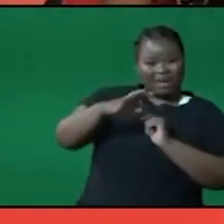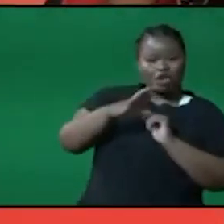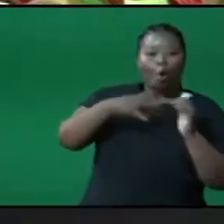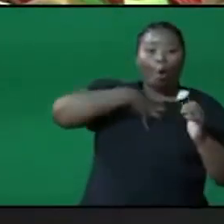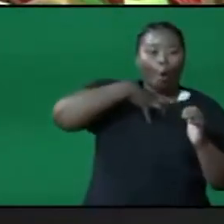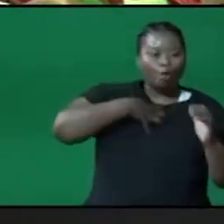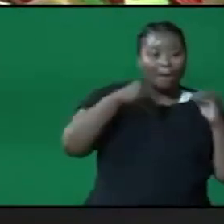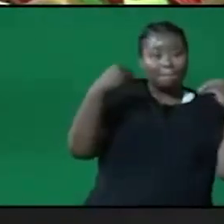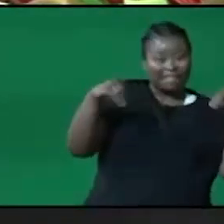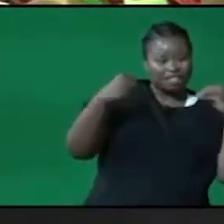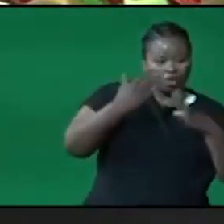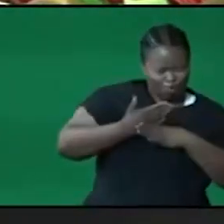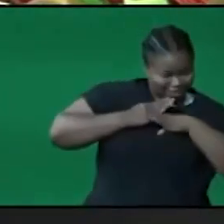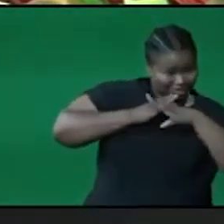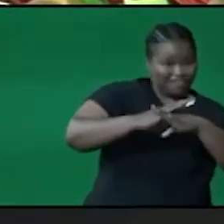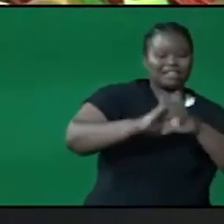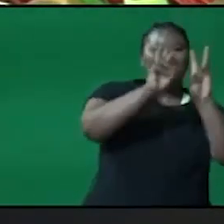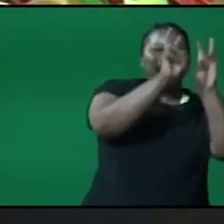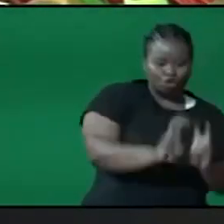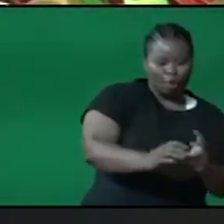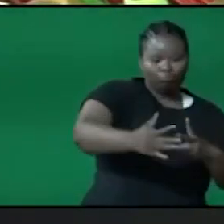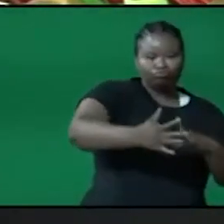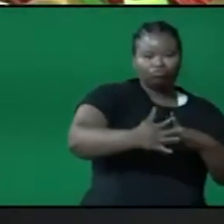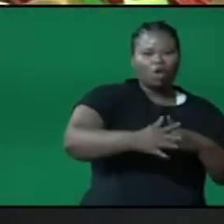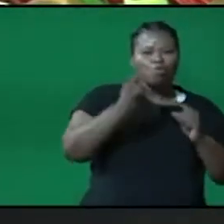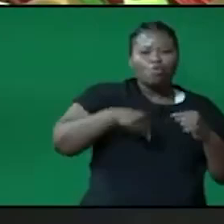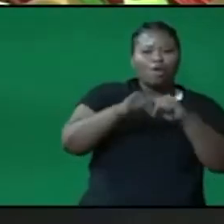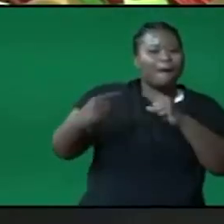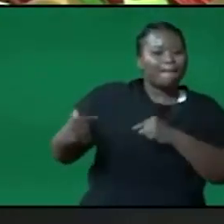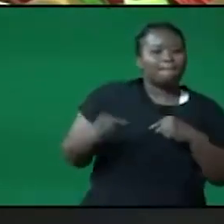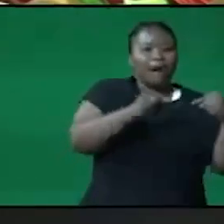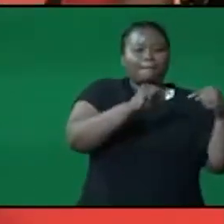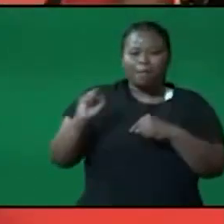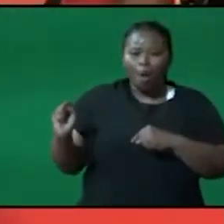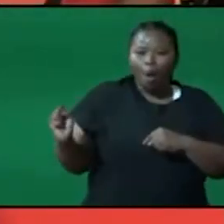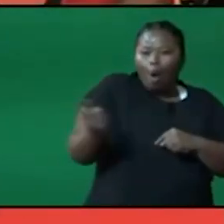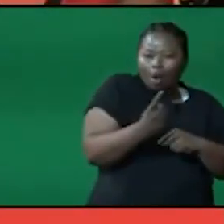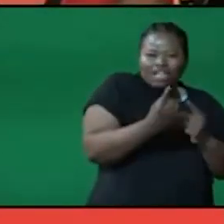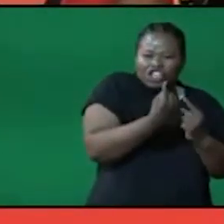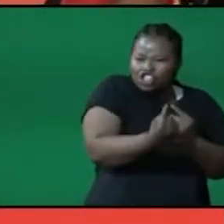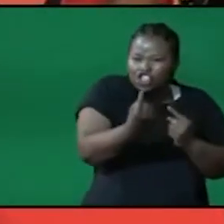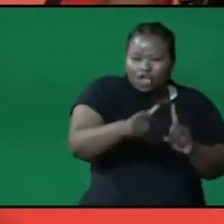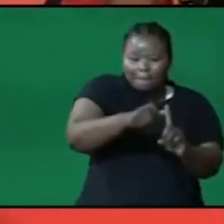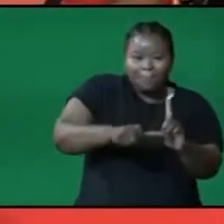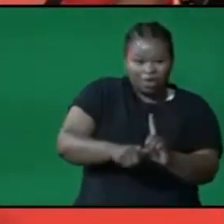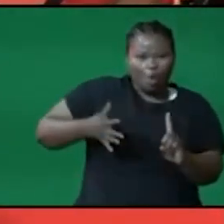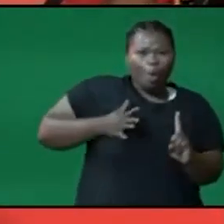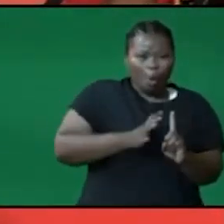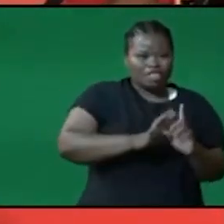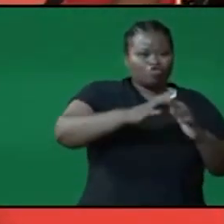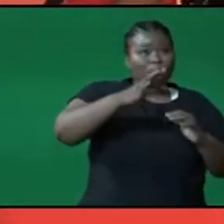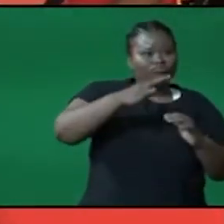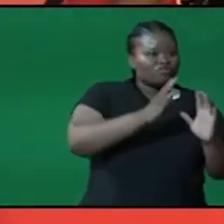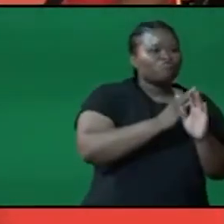enterprises. We are going to defend ESCOM, and we are going to fight everybody who wants to